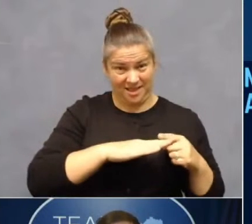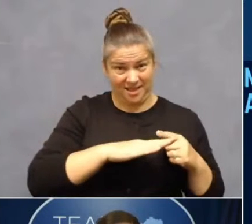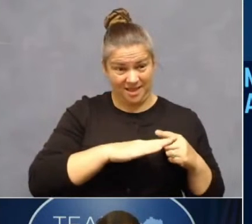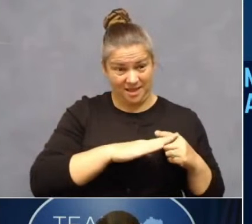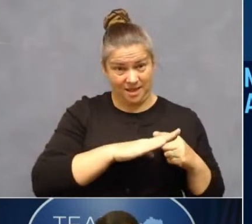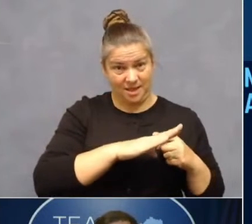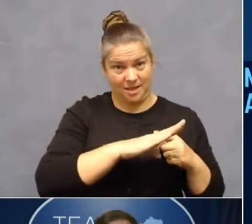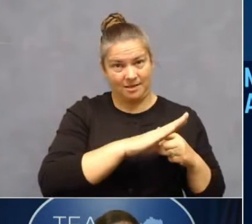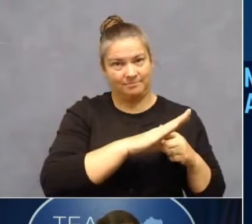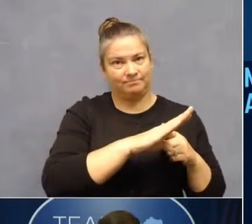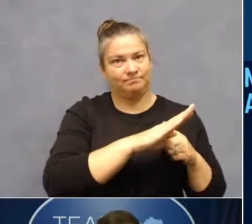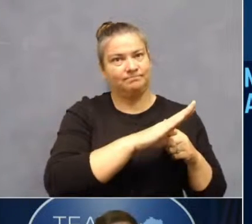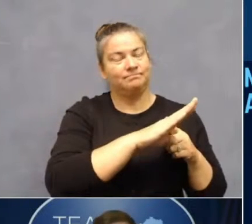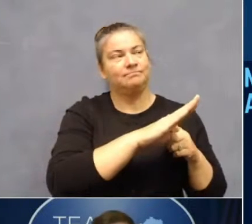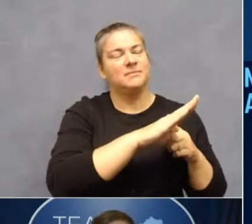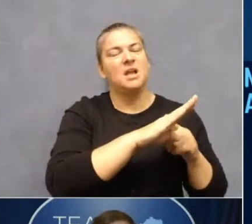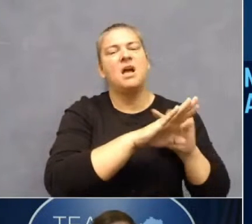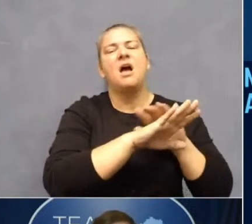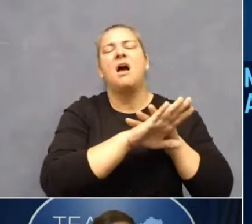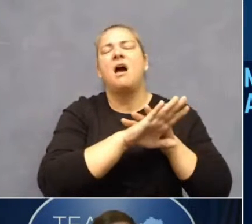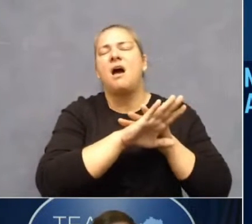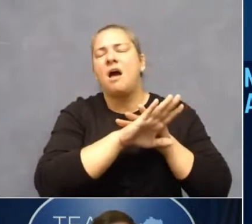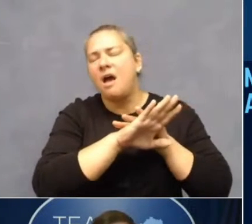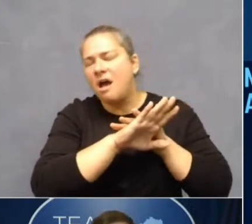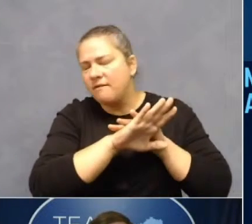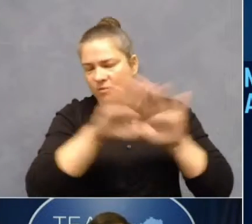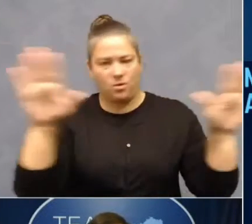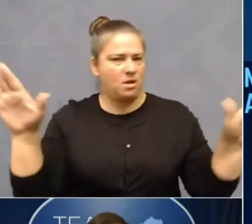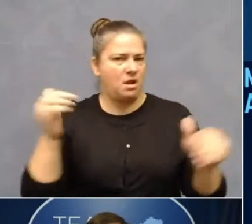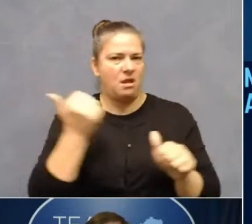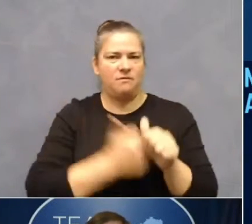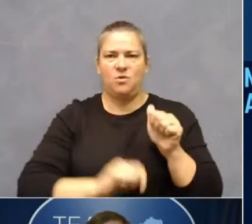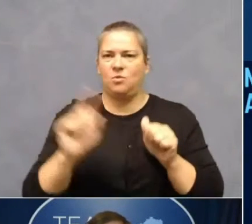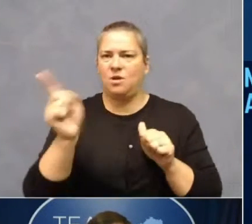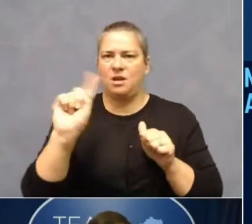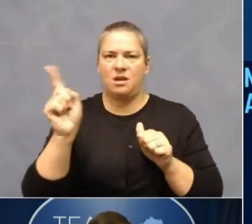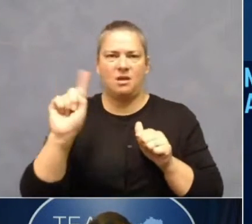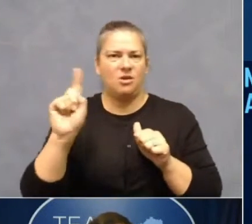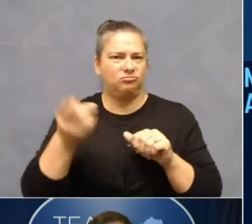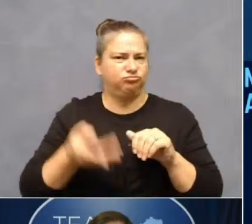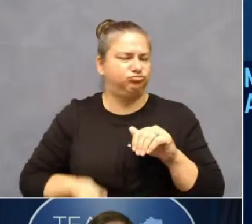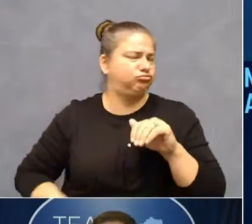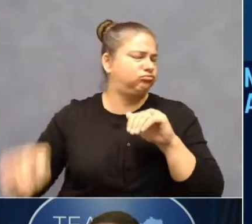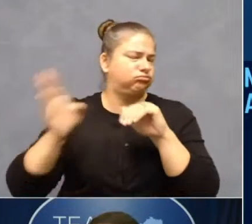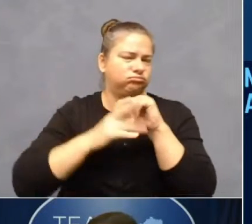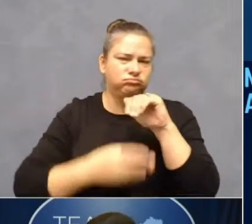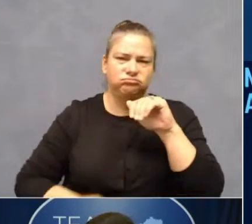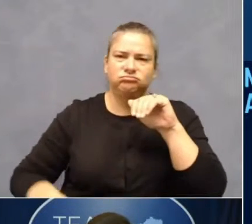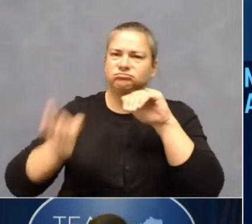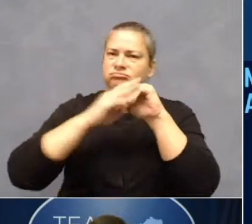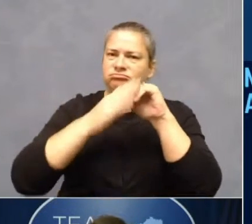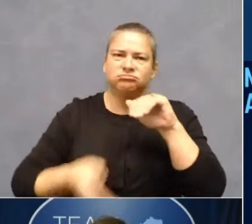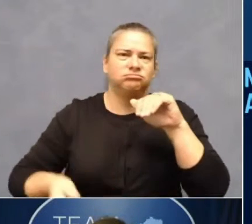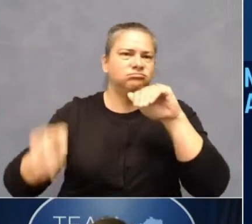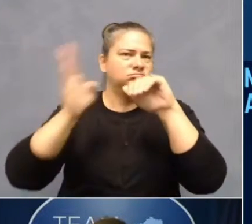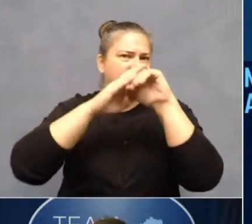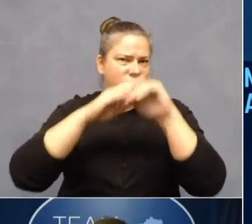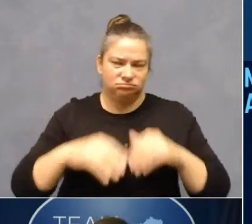that everywhere is starting to escalate, like those hard-hit, smaller areas in the